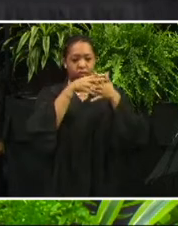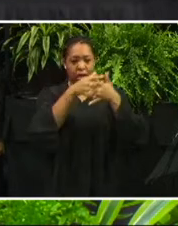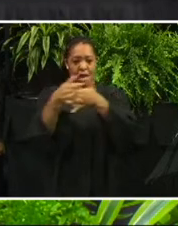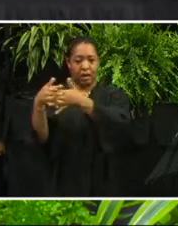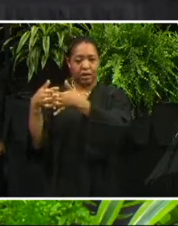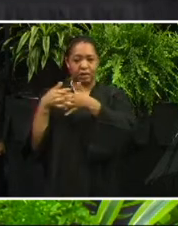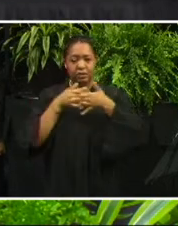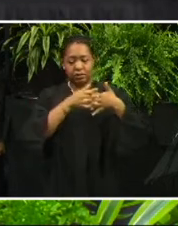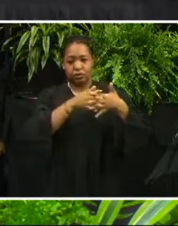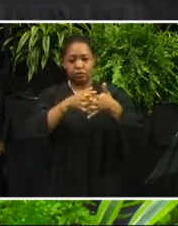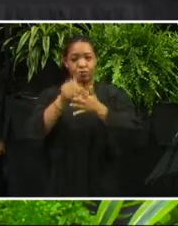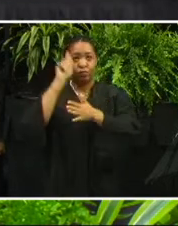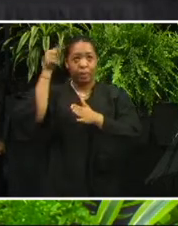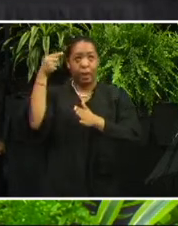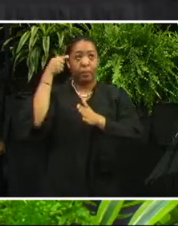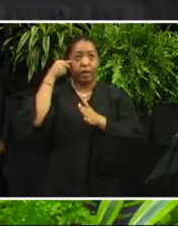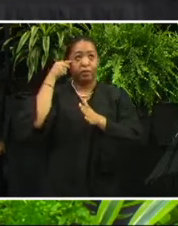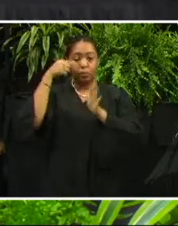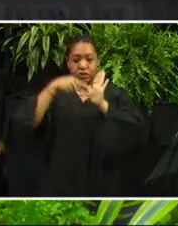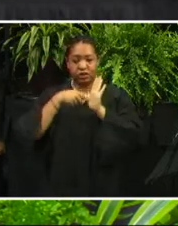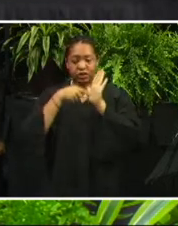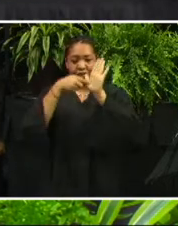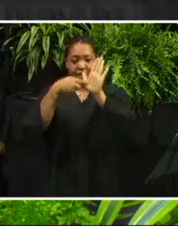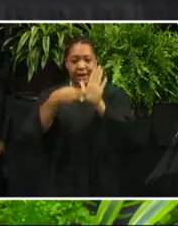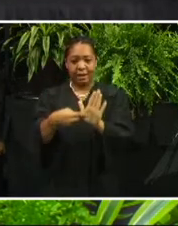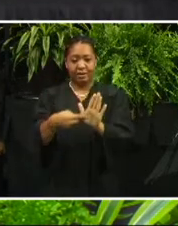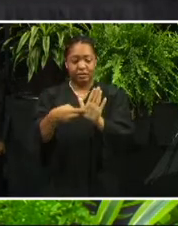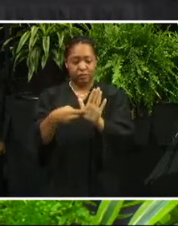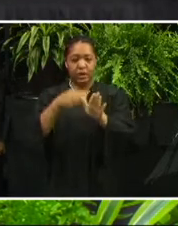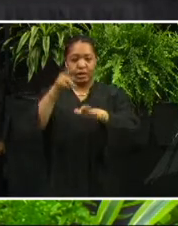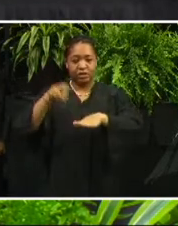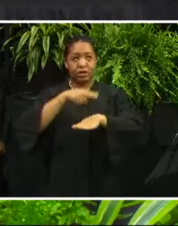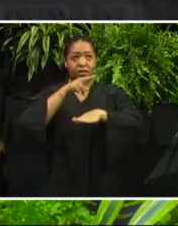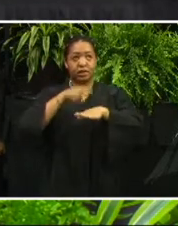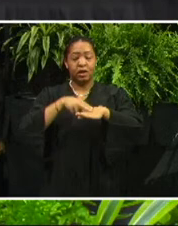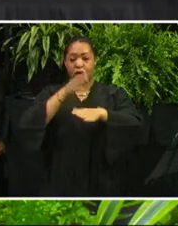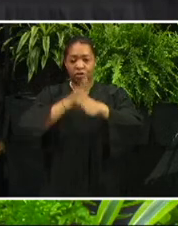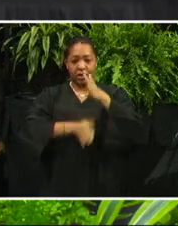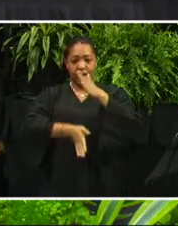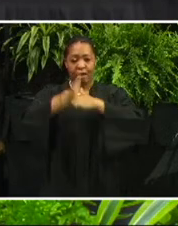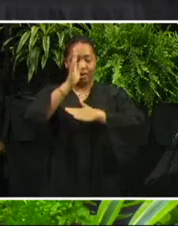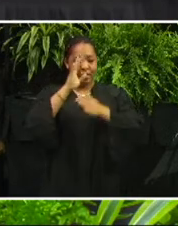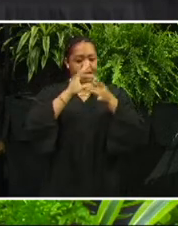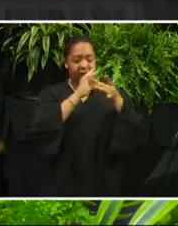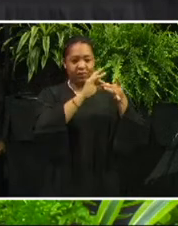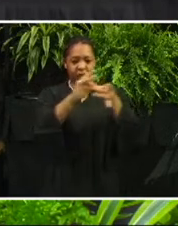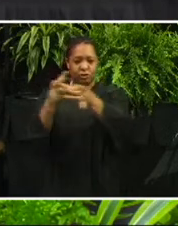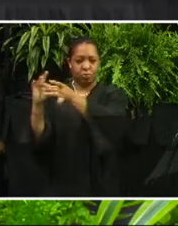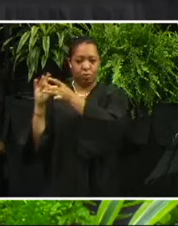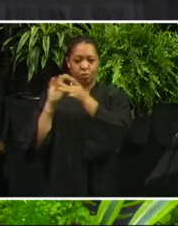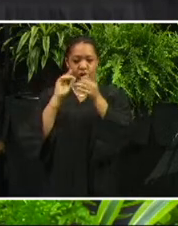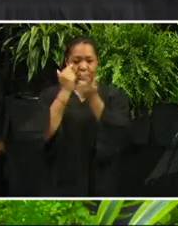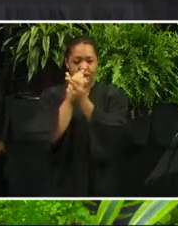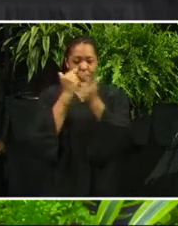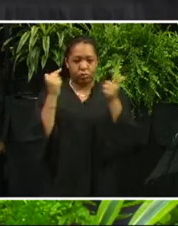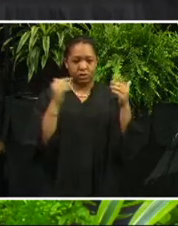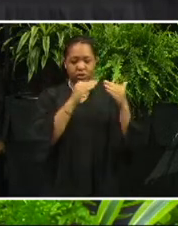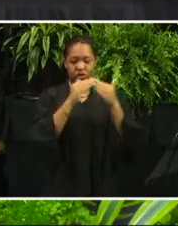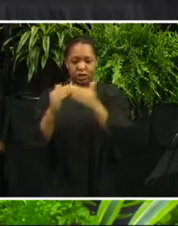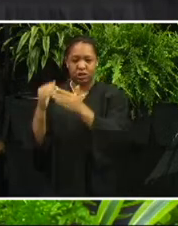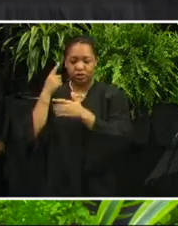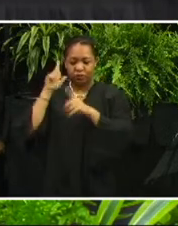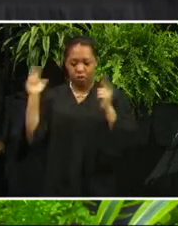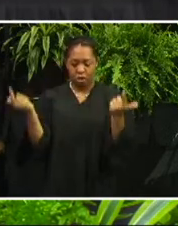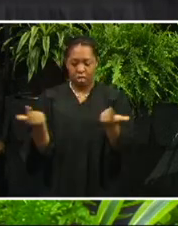America and to the Republic for which it stands, one nation, under God, indivisible, with liberty